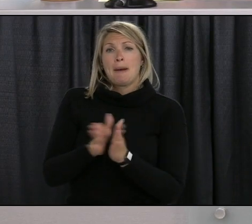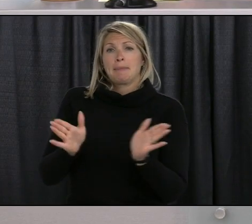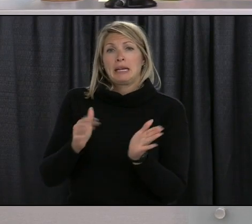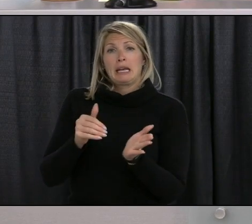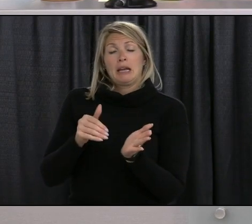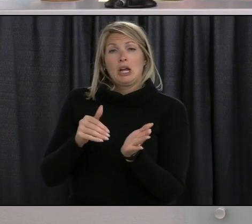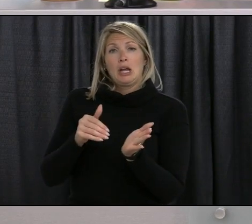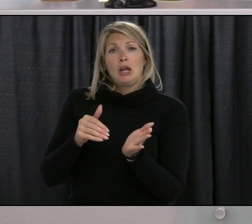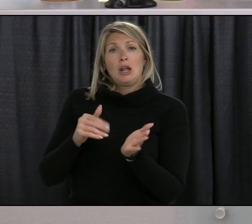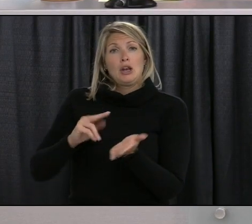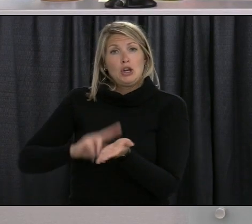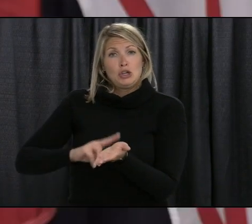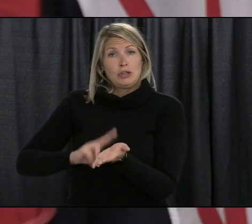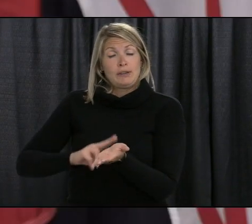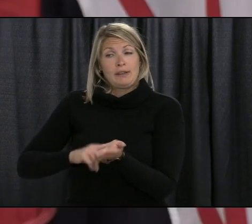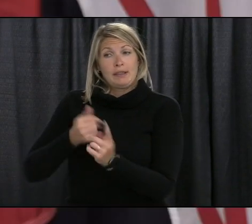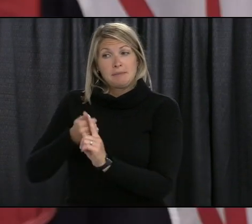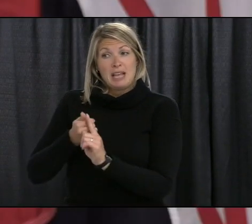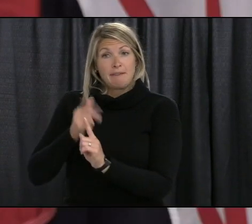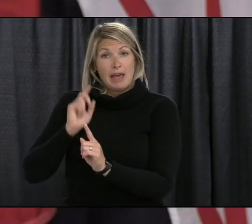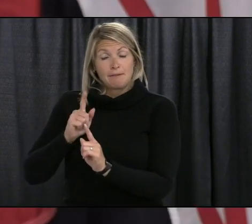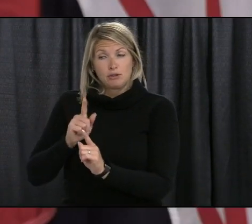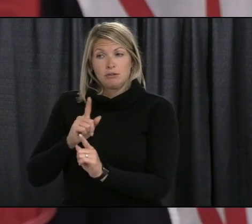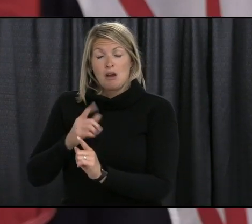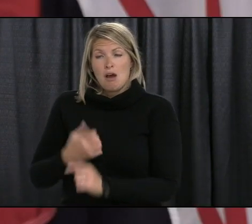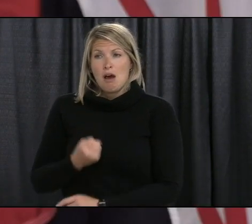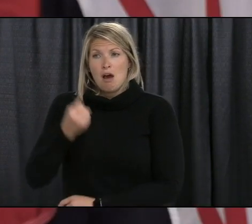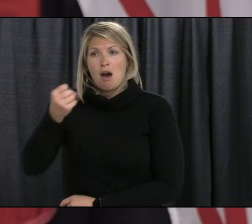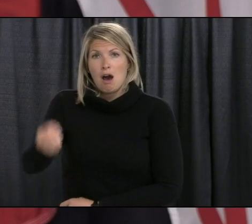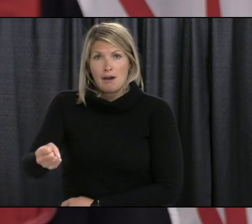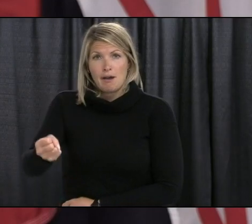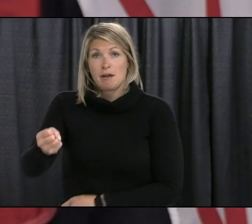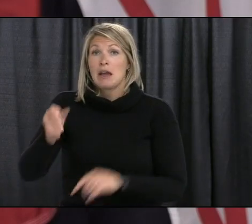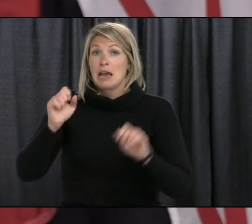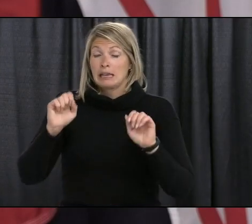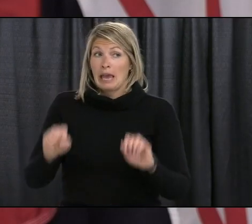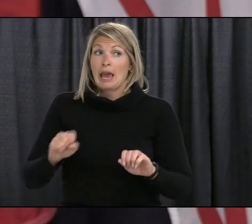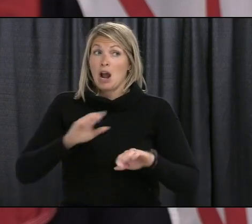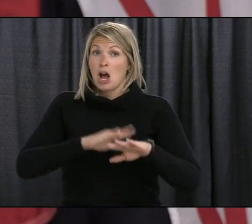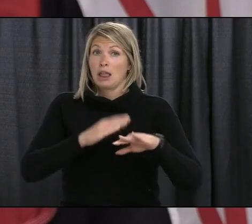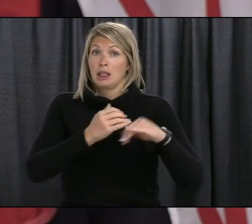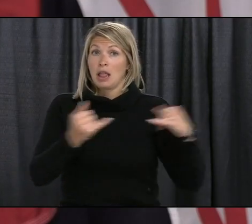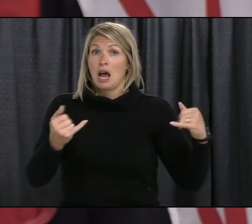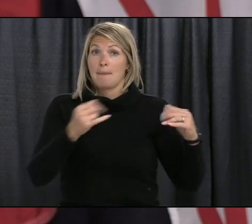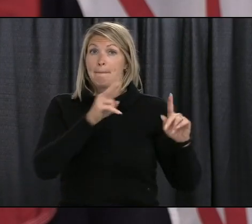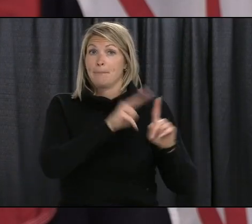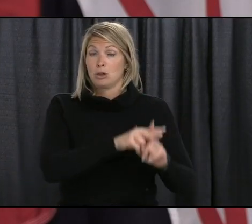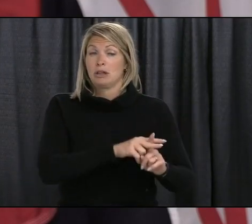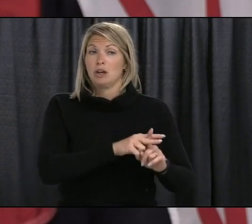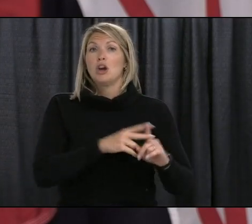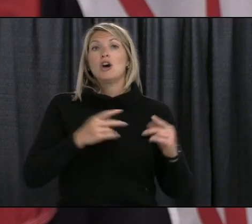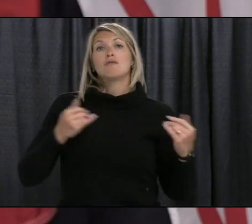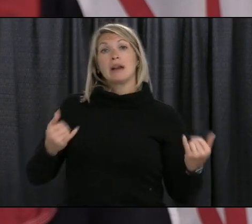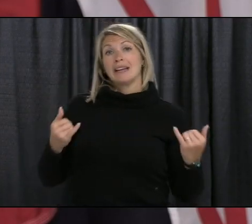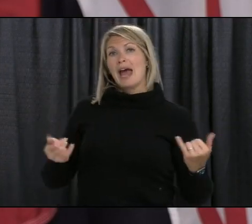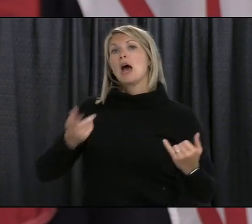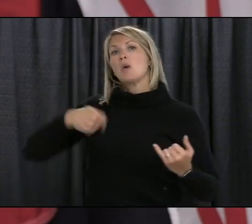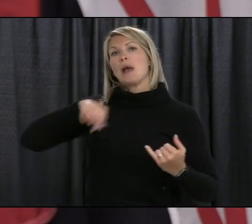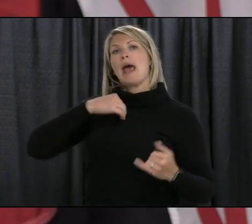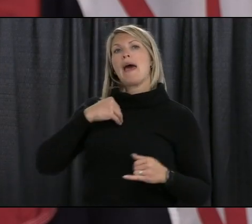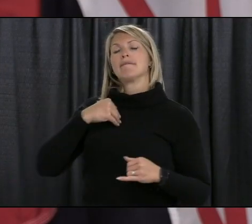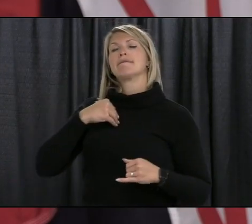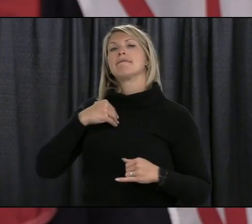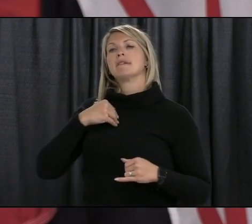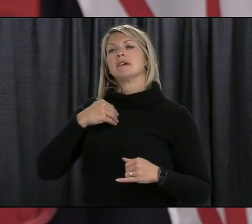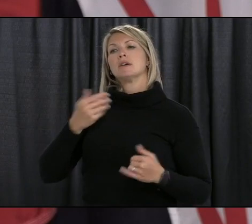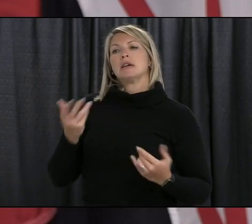involved in this process? We have, with Eastern Health, a pilot scheme for online booking, which has really only gone live